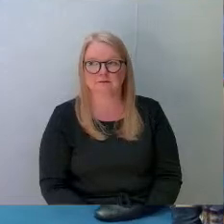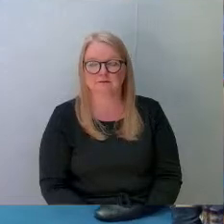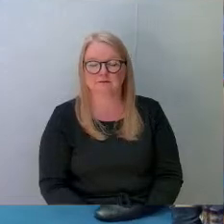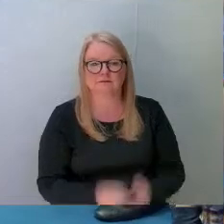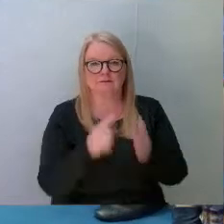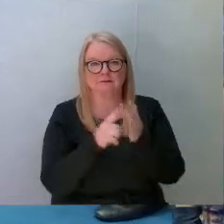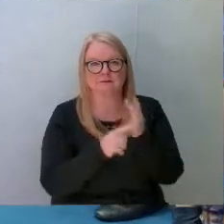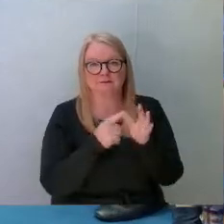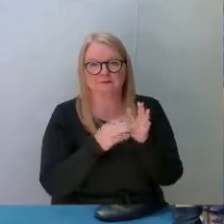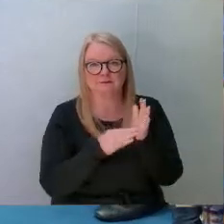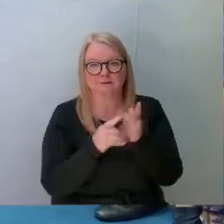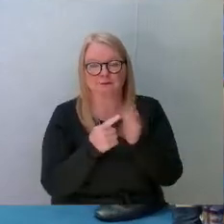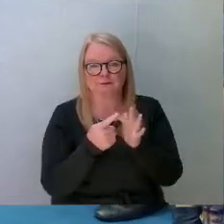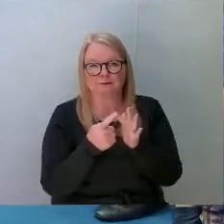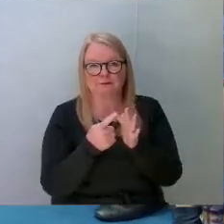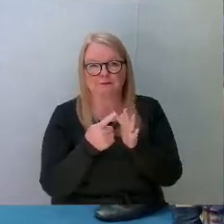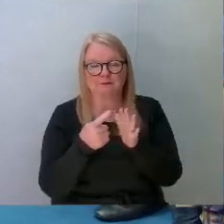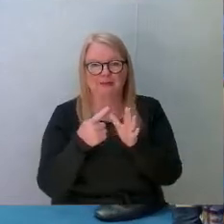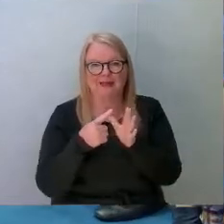Jamie Aitken.